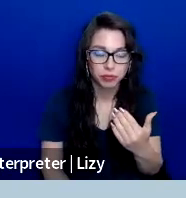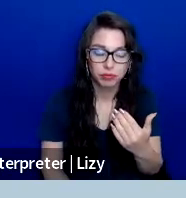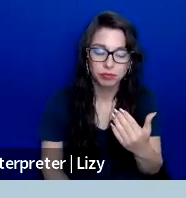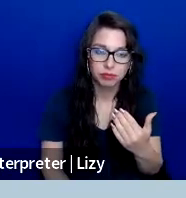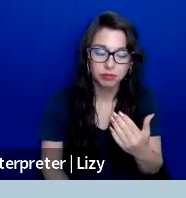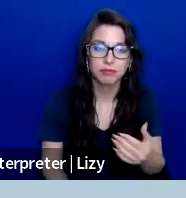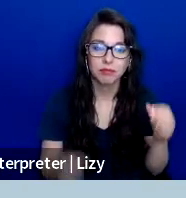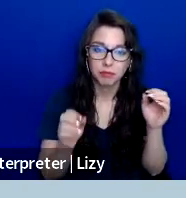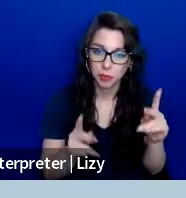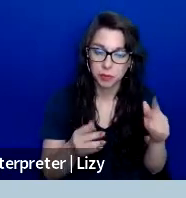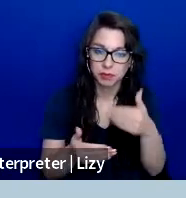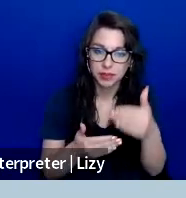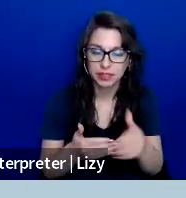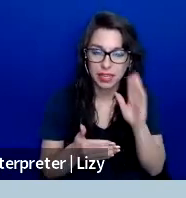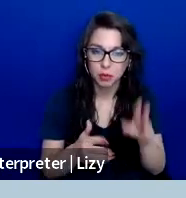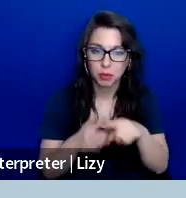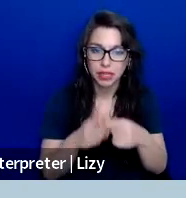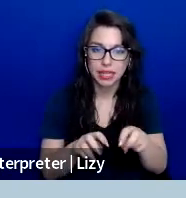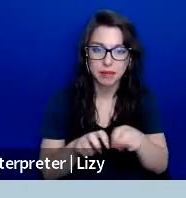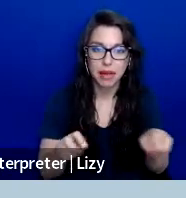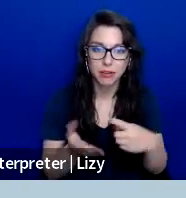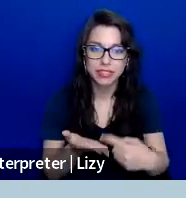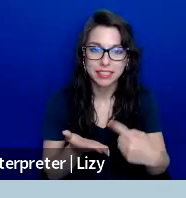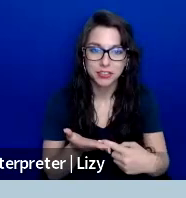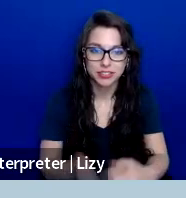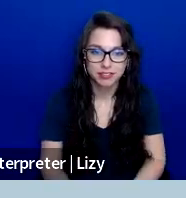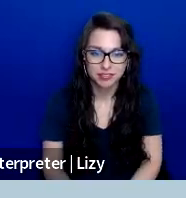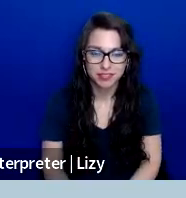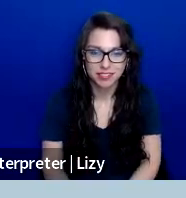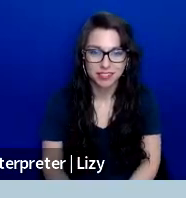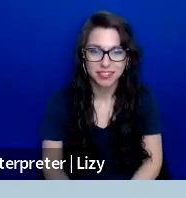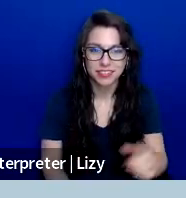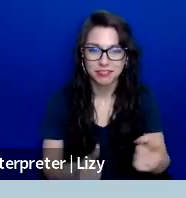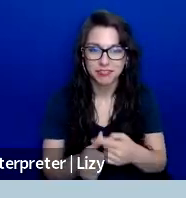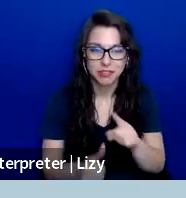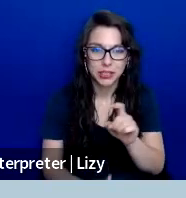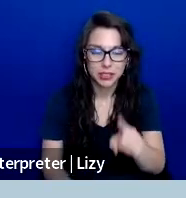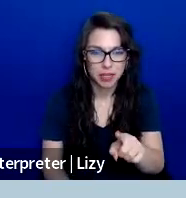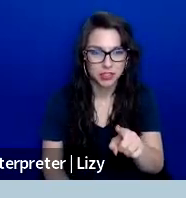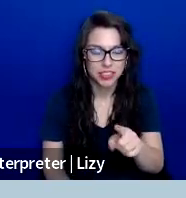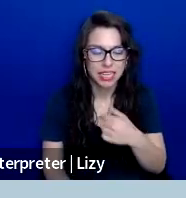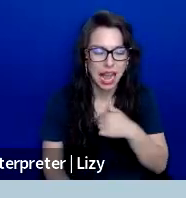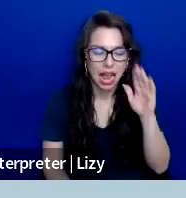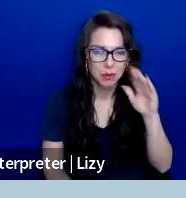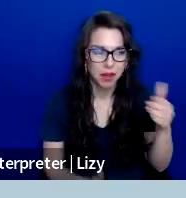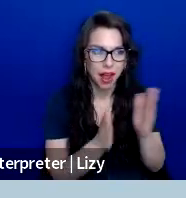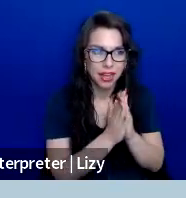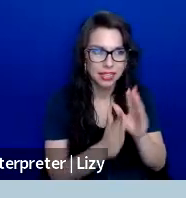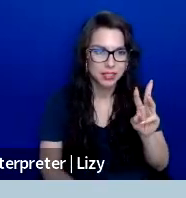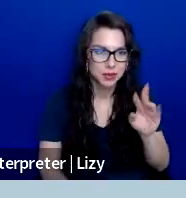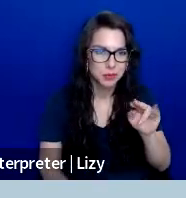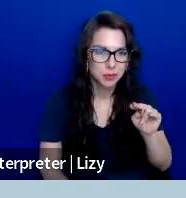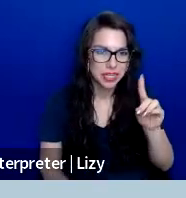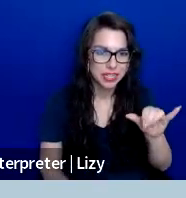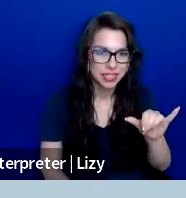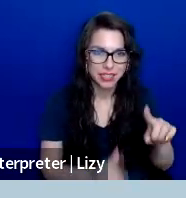we're going to begin our panel discussion with the first question. and I'm going to invite Wendy to start us